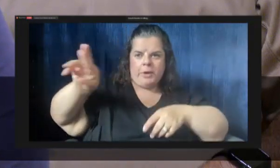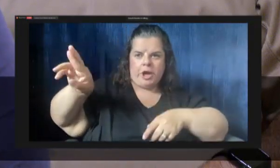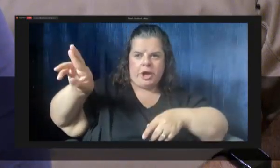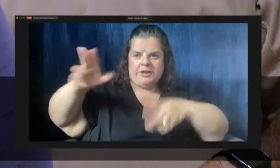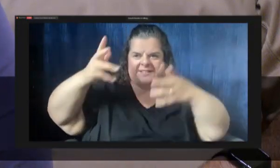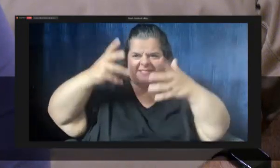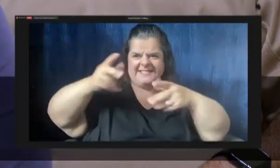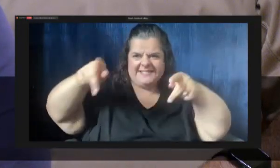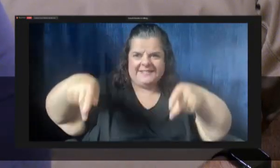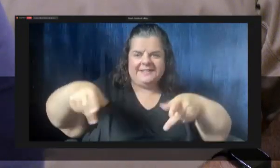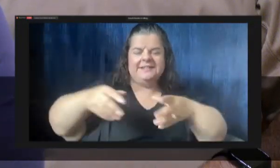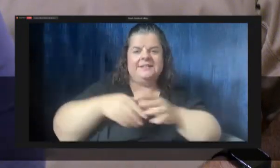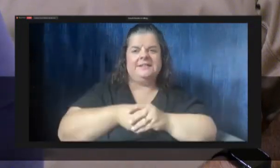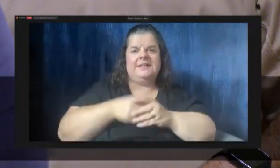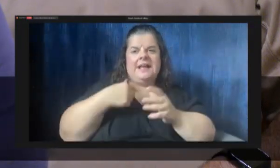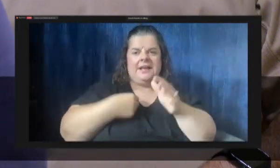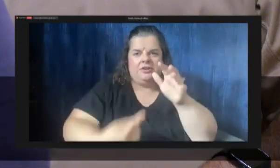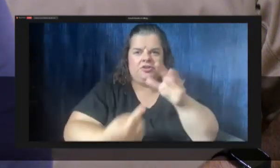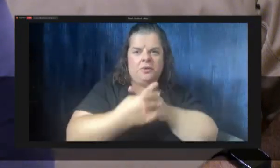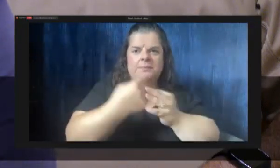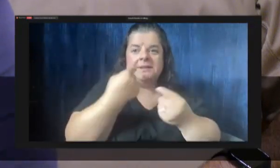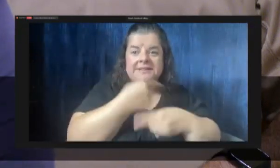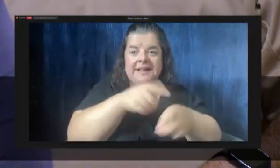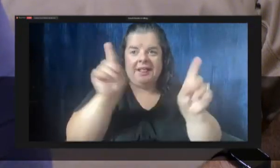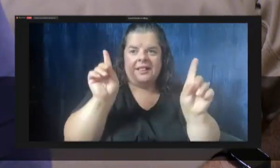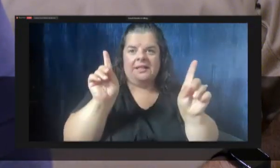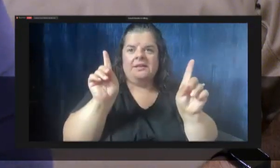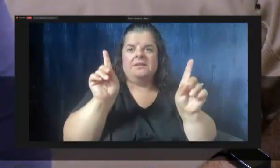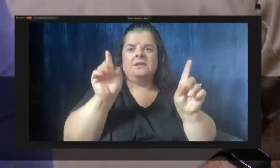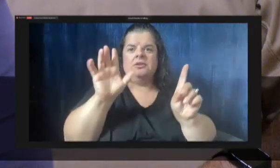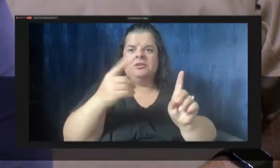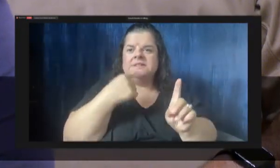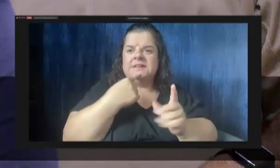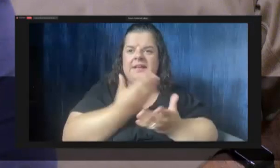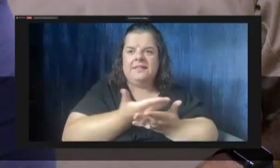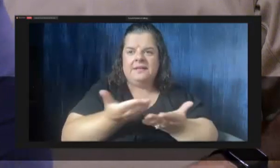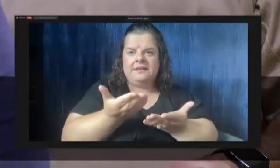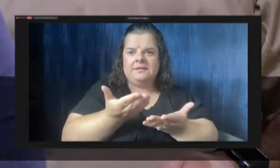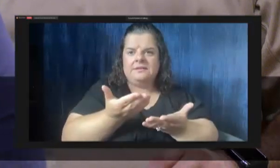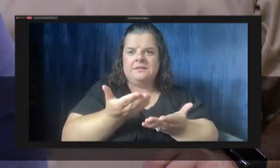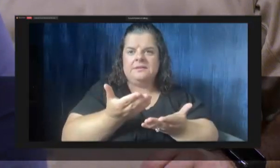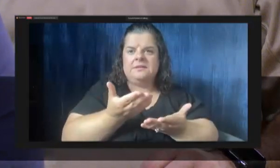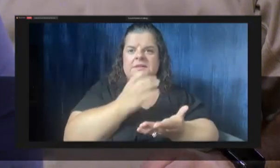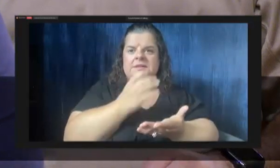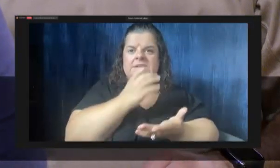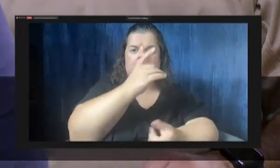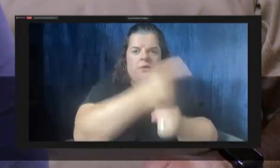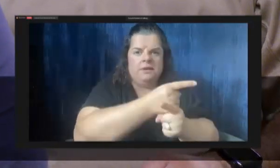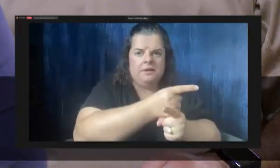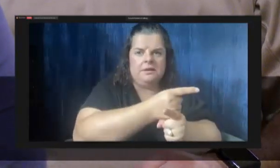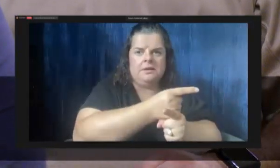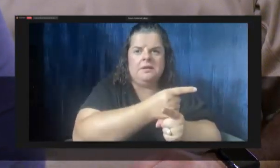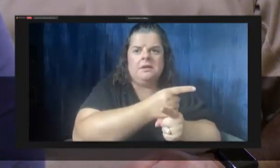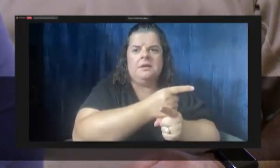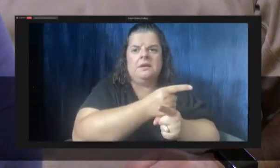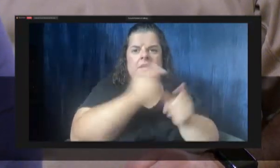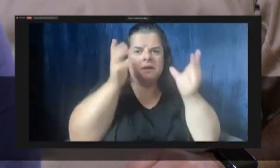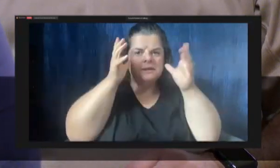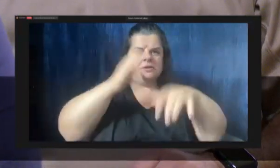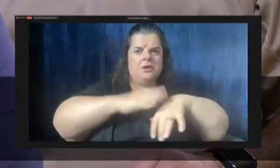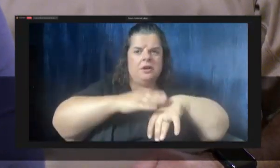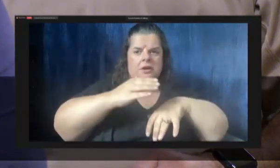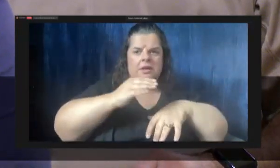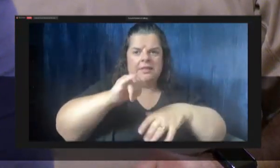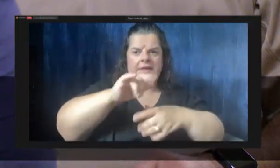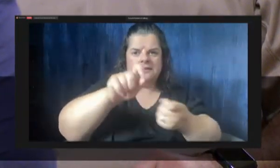I'm the person who shows up and tells everybody that they're, you know, saying things imprecisely. Like deer cull is a specific